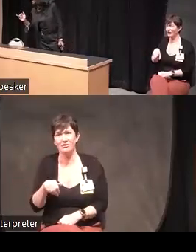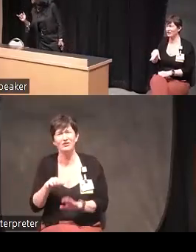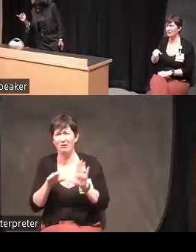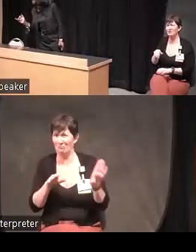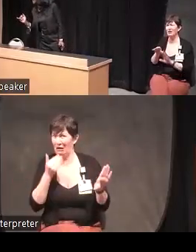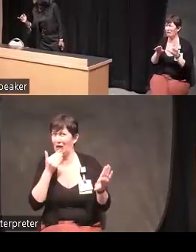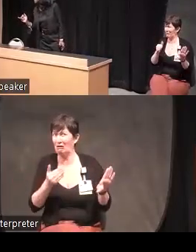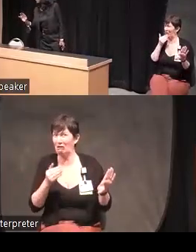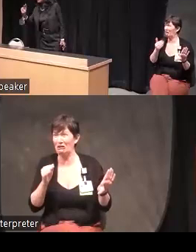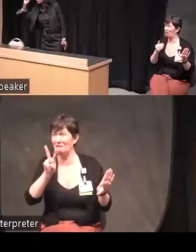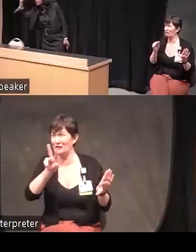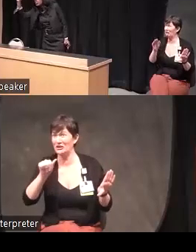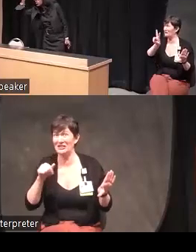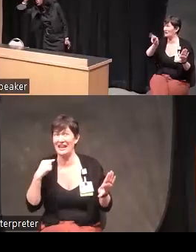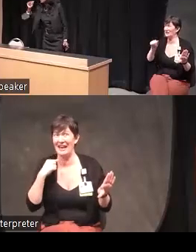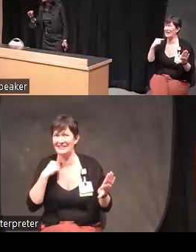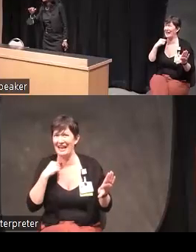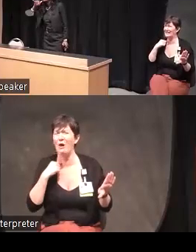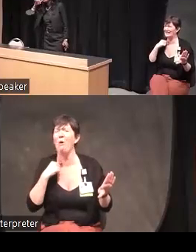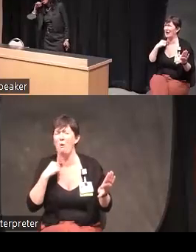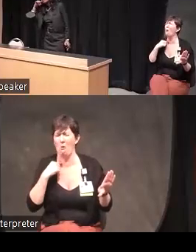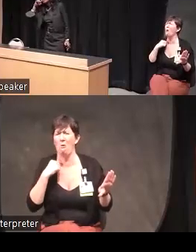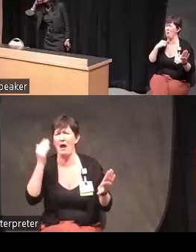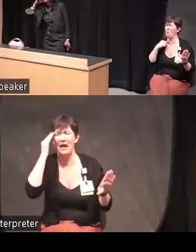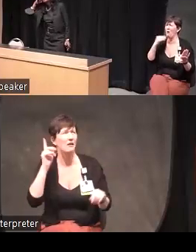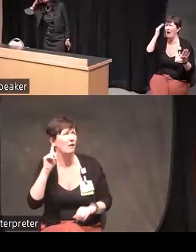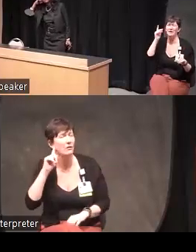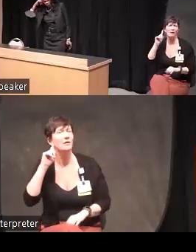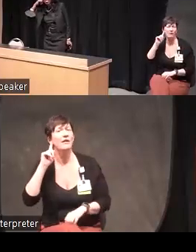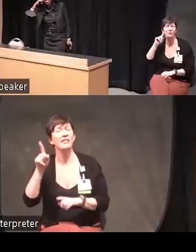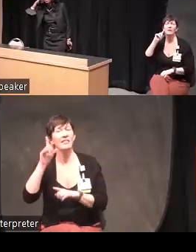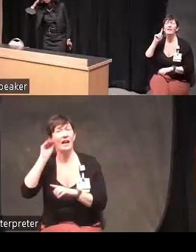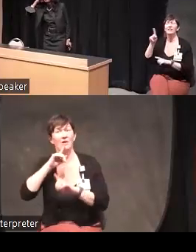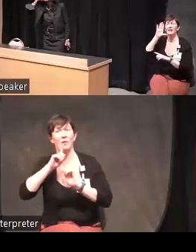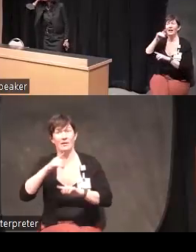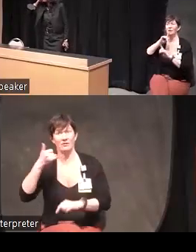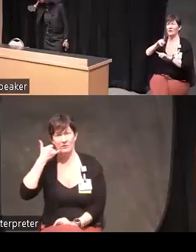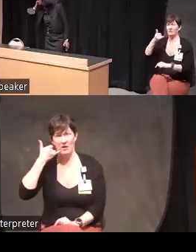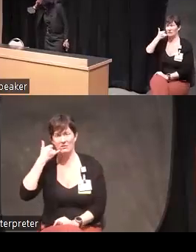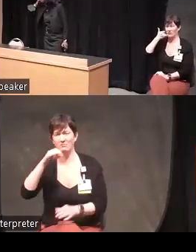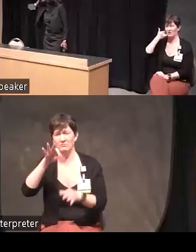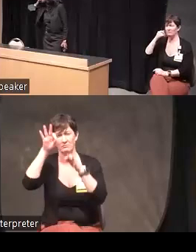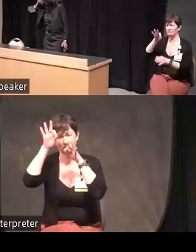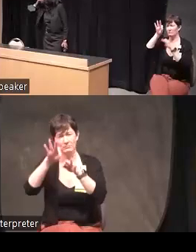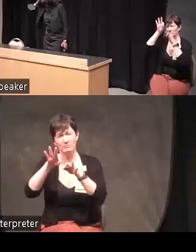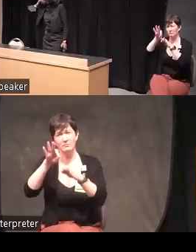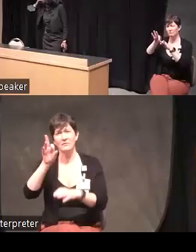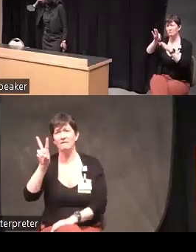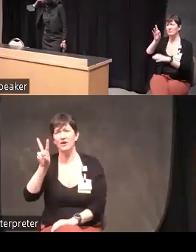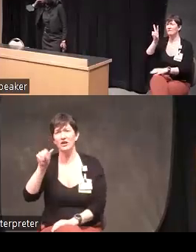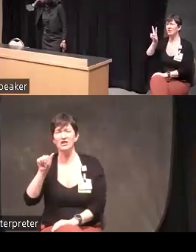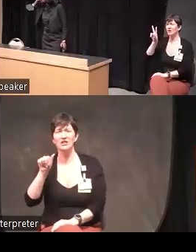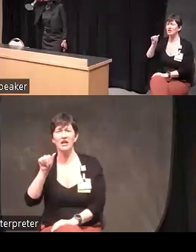Virginia accent sounds like. I know it as soon as I hear it. And the guy who picked up on the dispatch end had the perfect Virginia